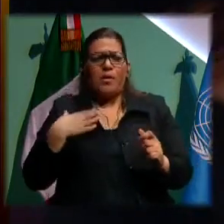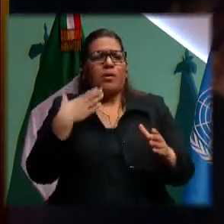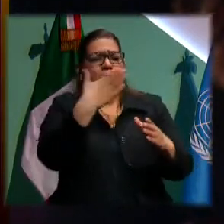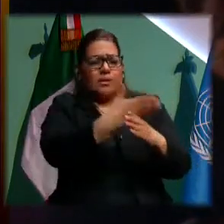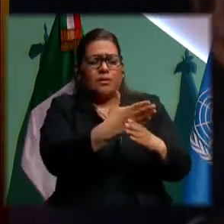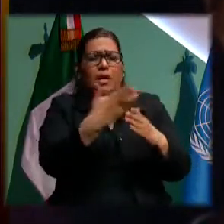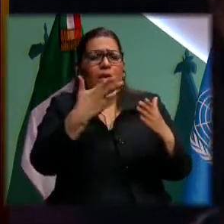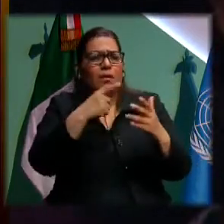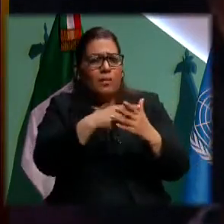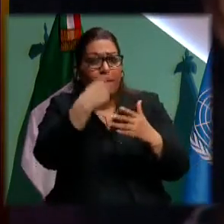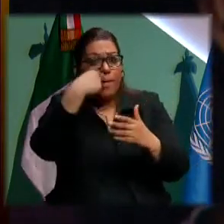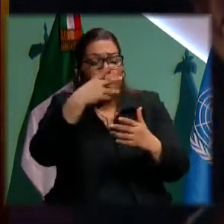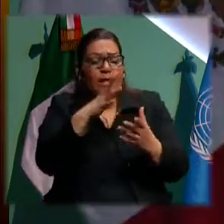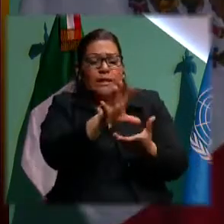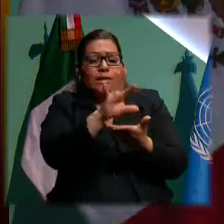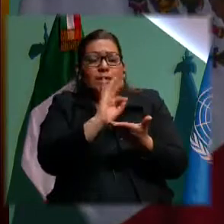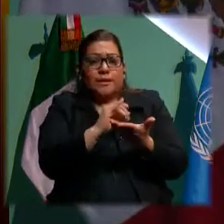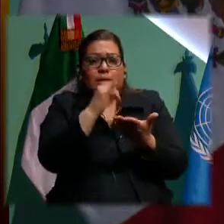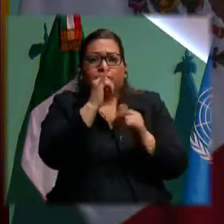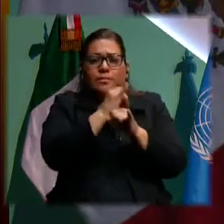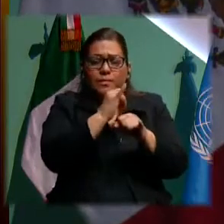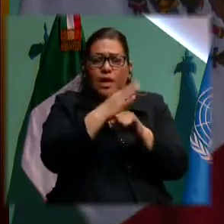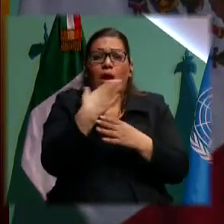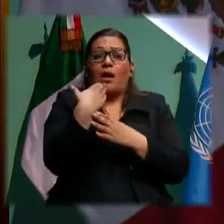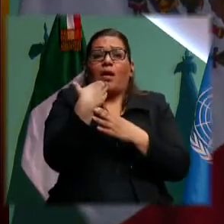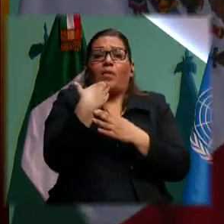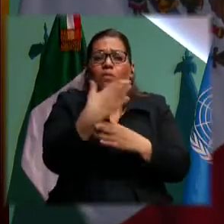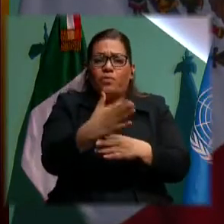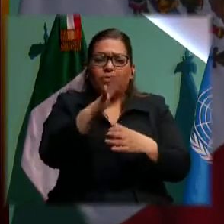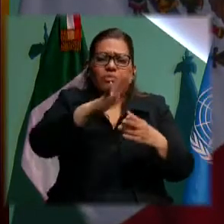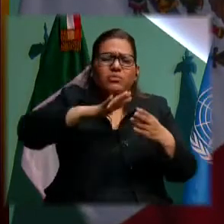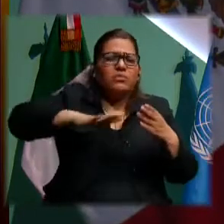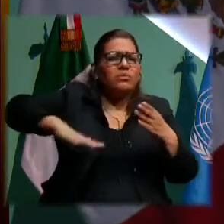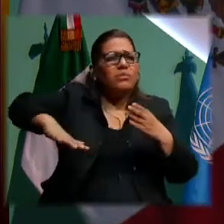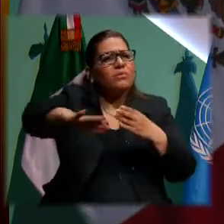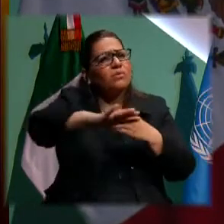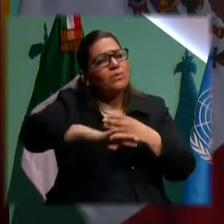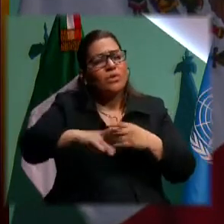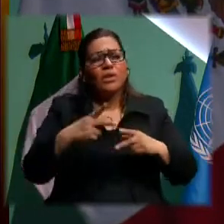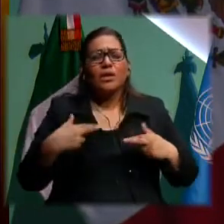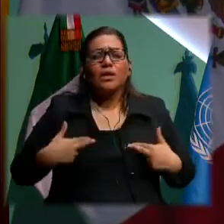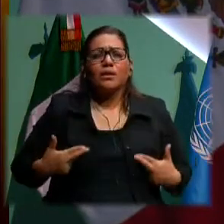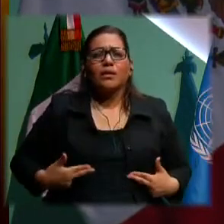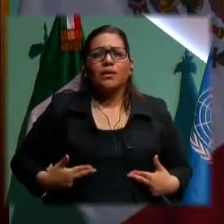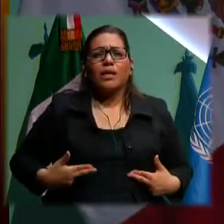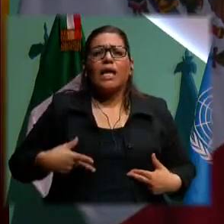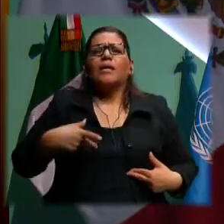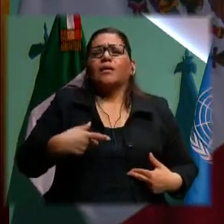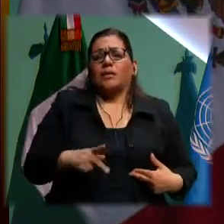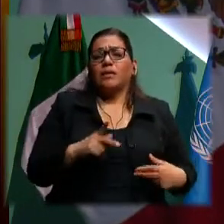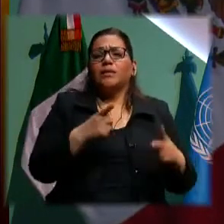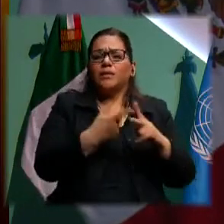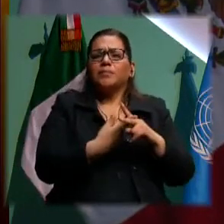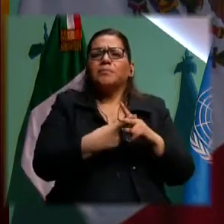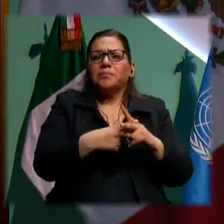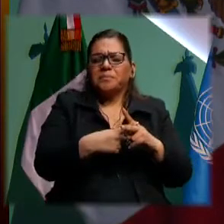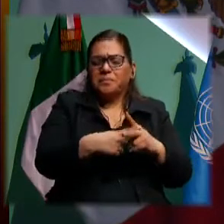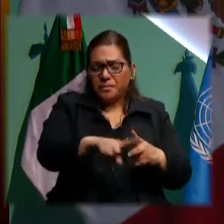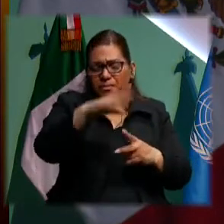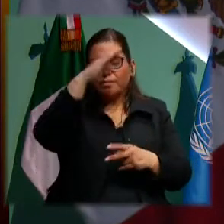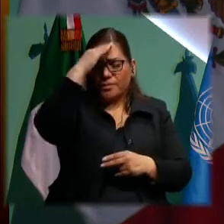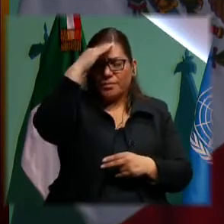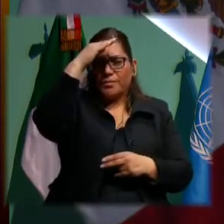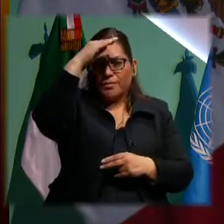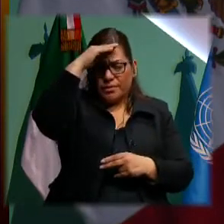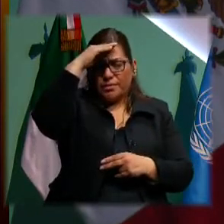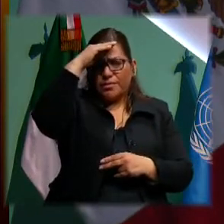us all? And how do we all want to start thinking about the